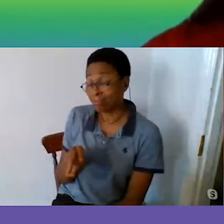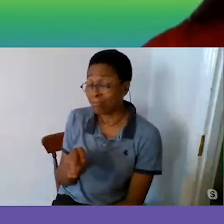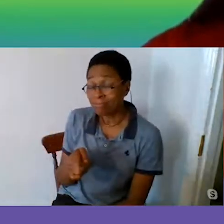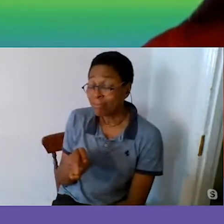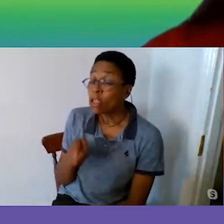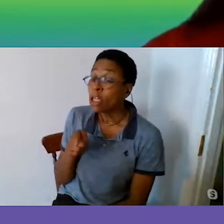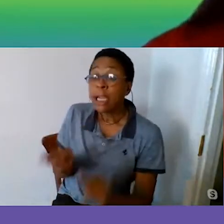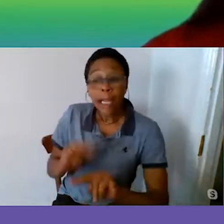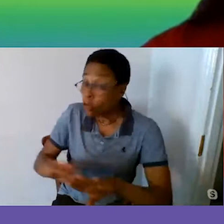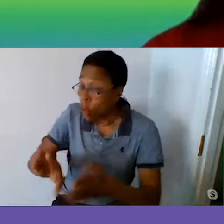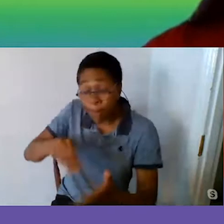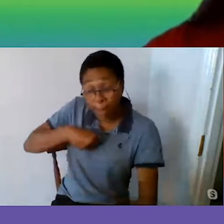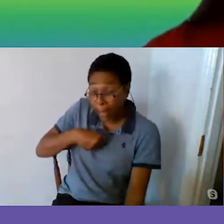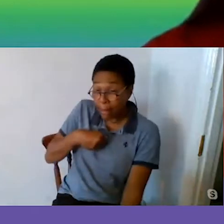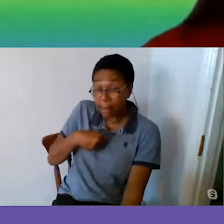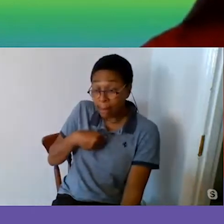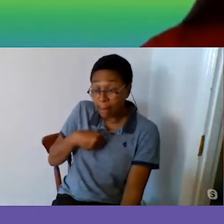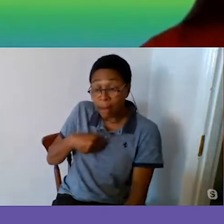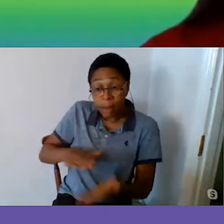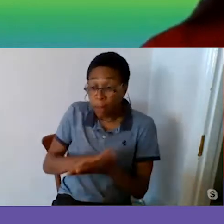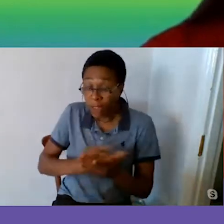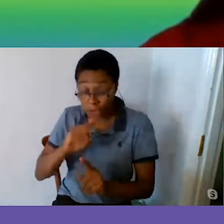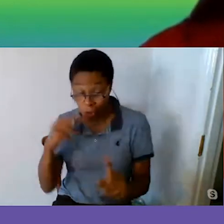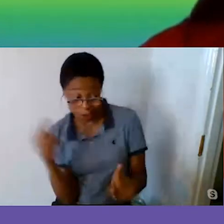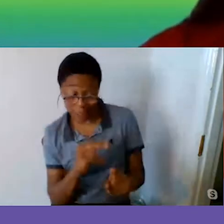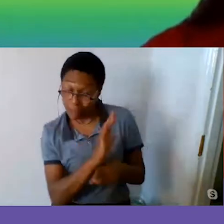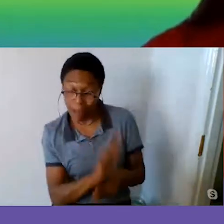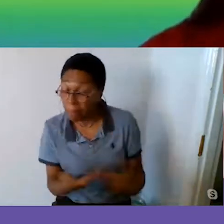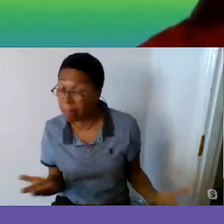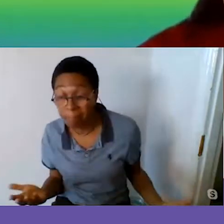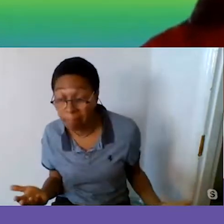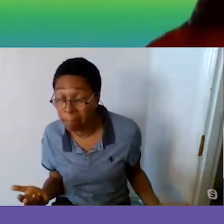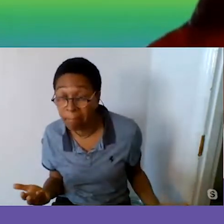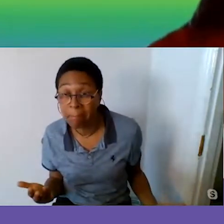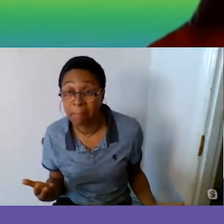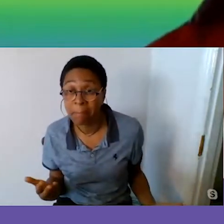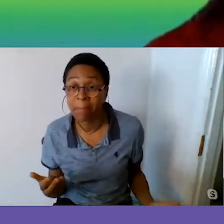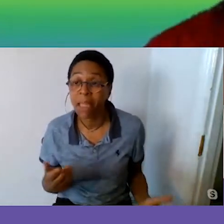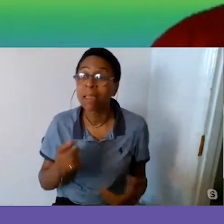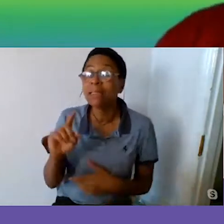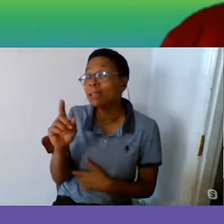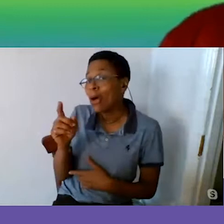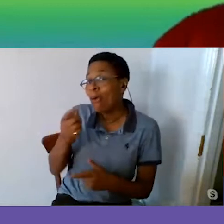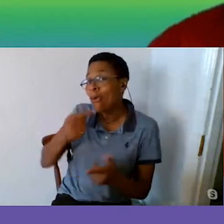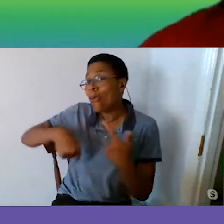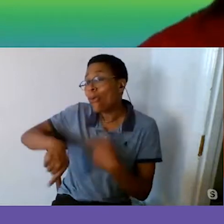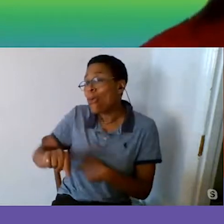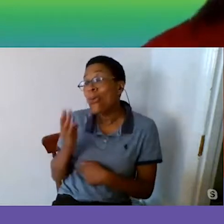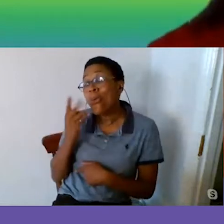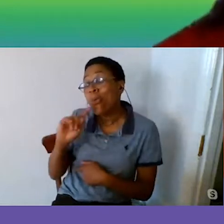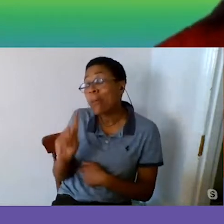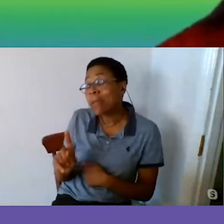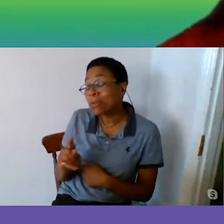comes down to actually either not realizing it's an illegal copy because it got sent by a friend, and we're very trusting of other queer women. We